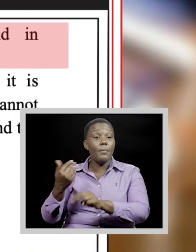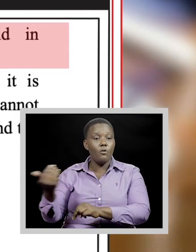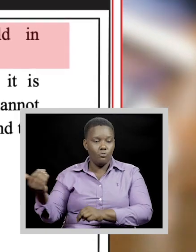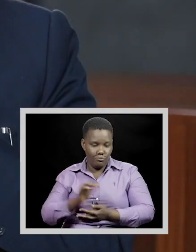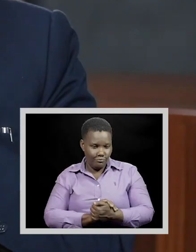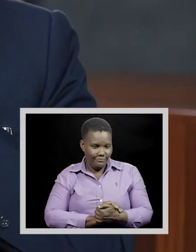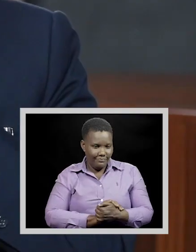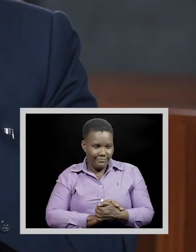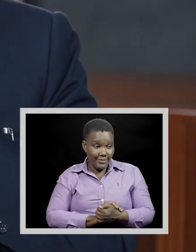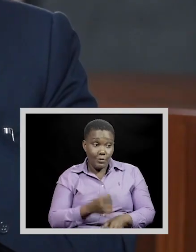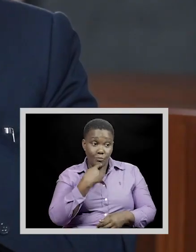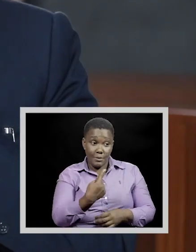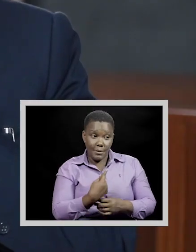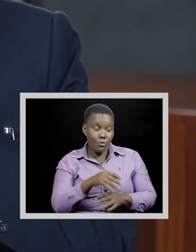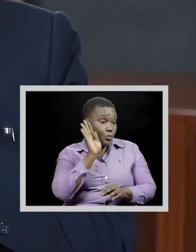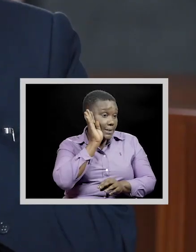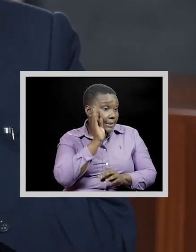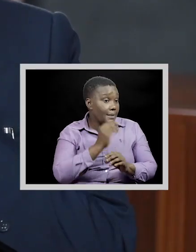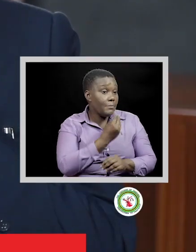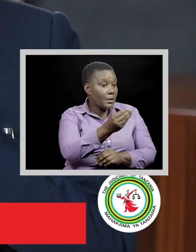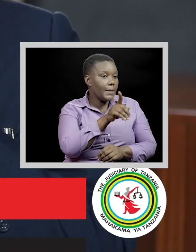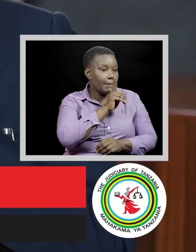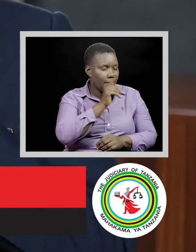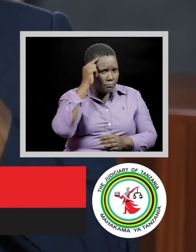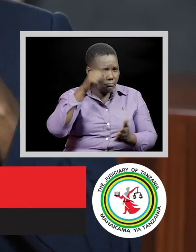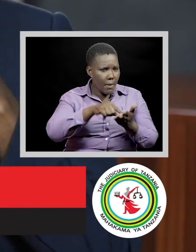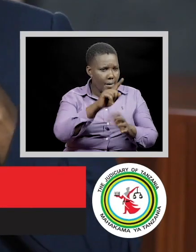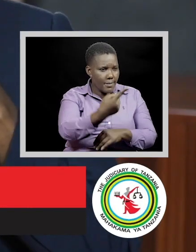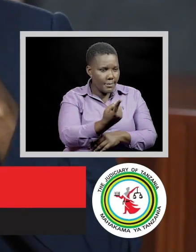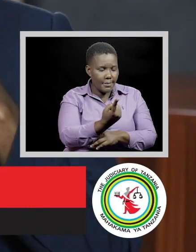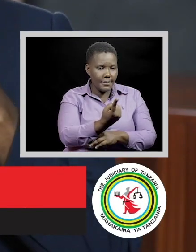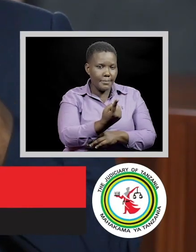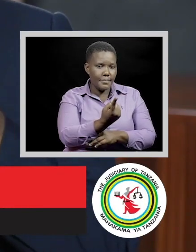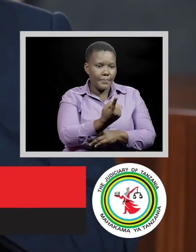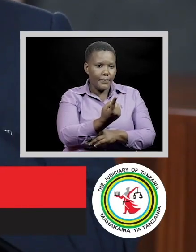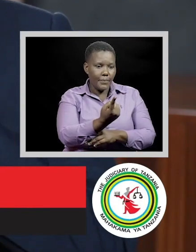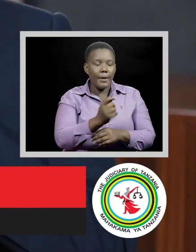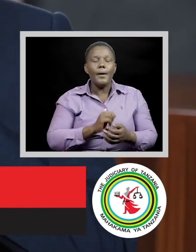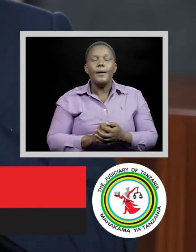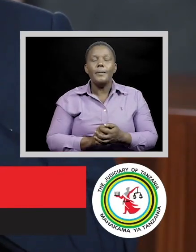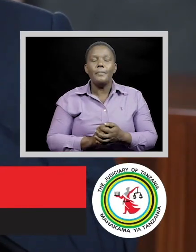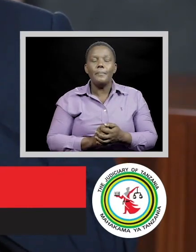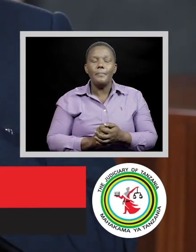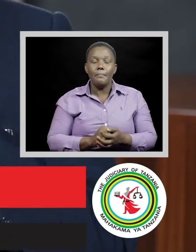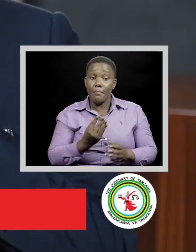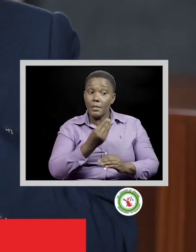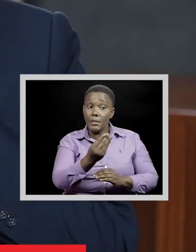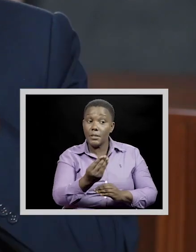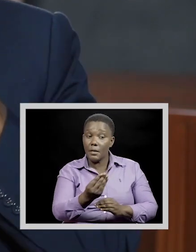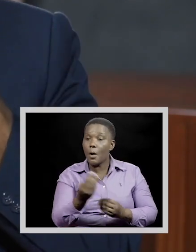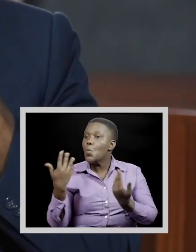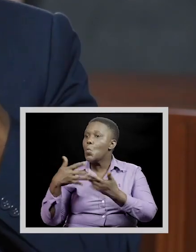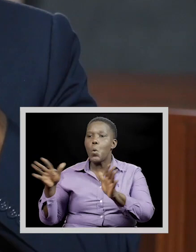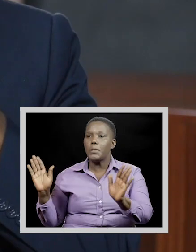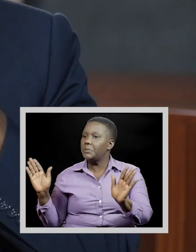Rules. When we talk of camera proceedings, it is specifically meant that proceedings are